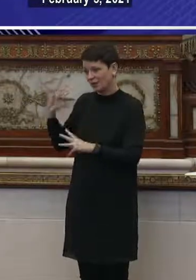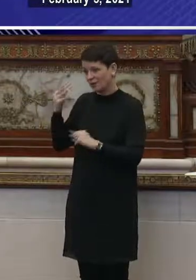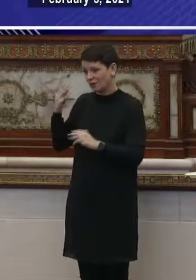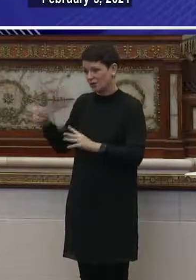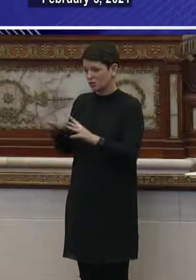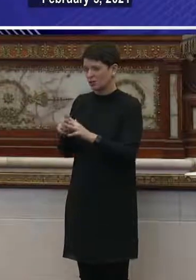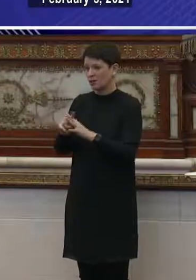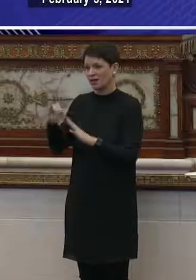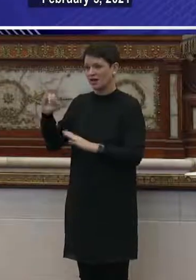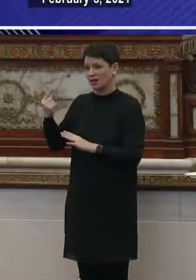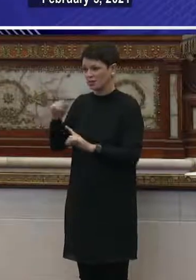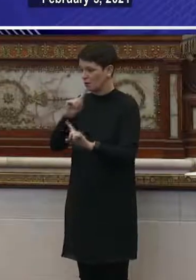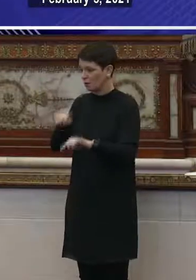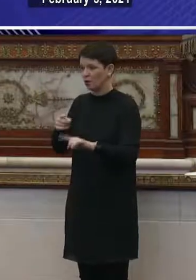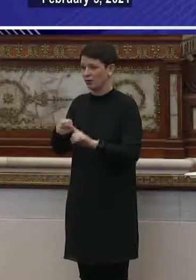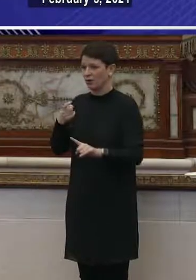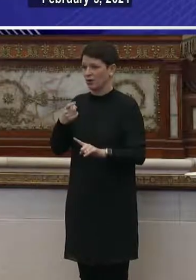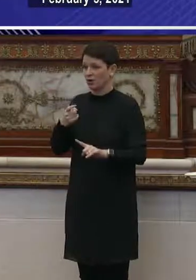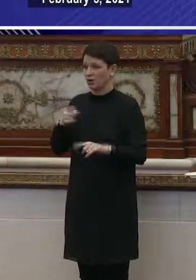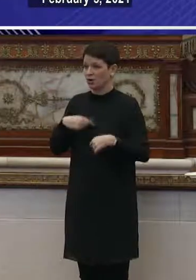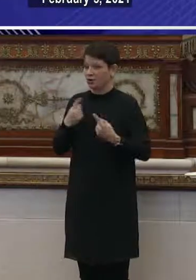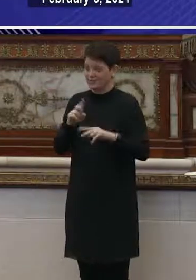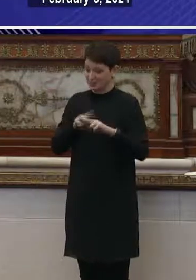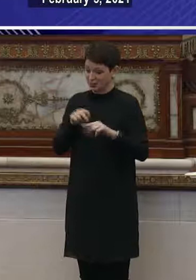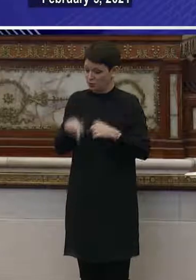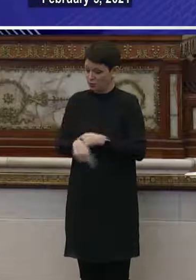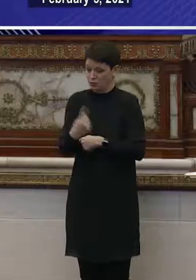out in the Inspector General's report, but sitting here today, I don't know that date.